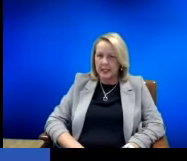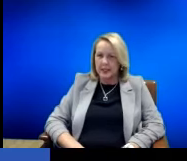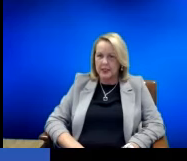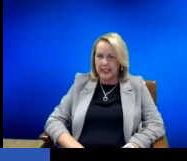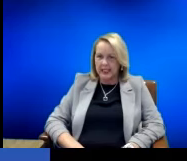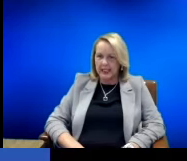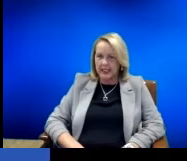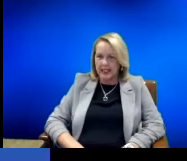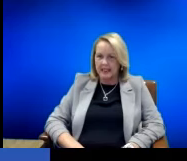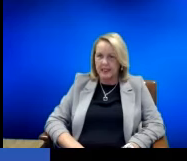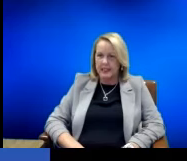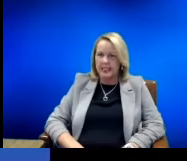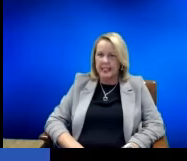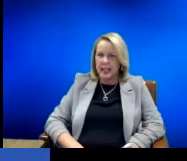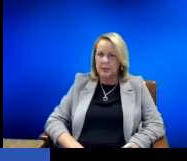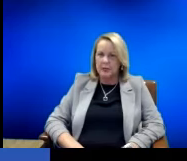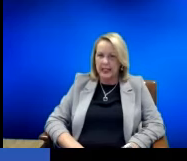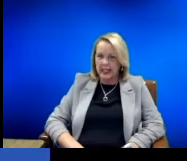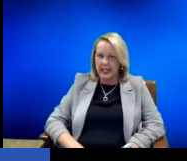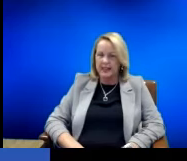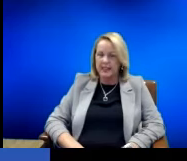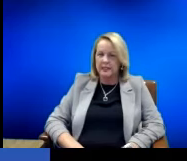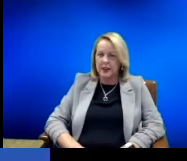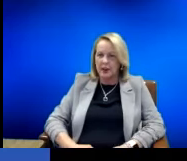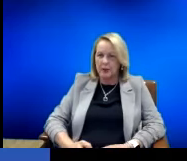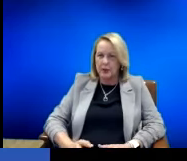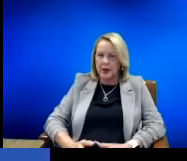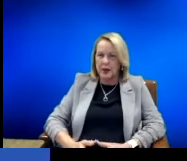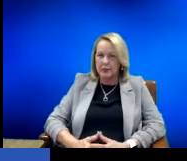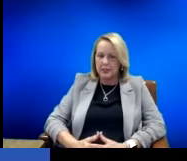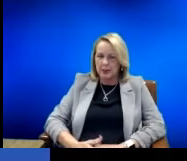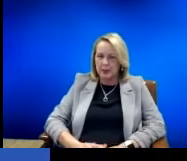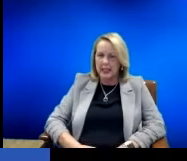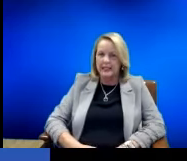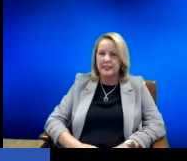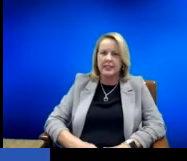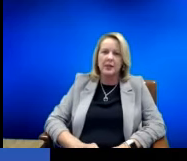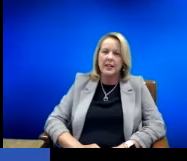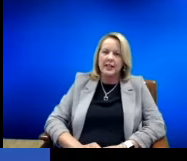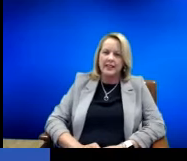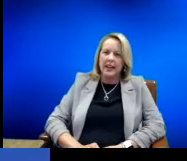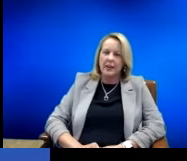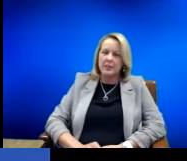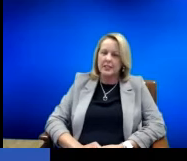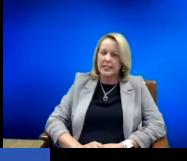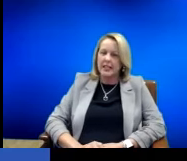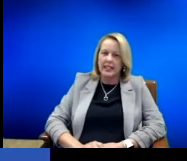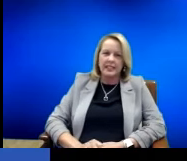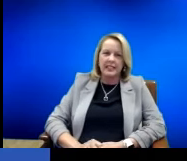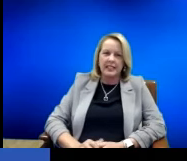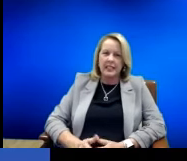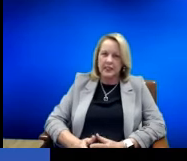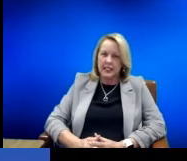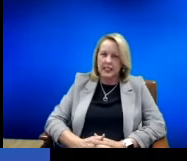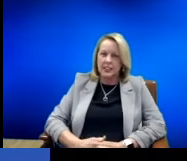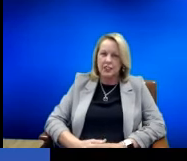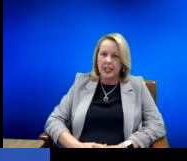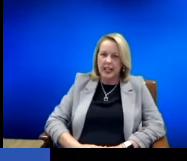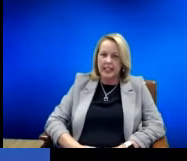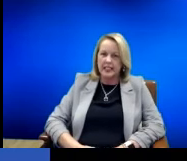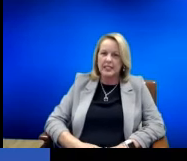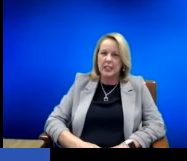up to $100,000 in an ABLE account if all requirements are met. So that was a